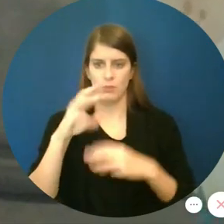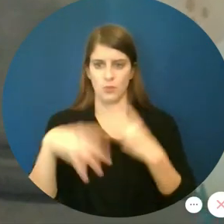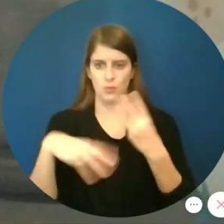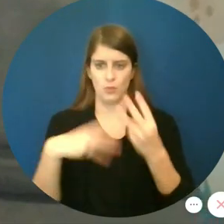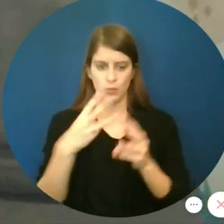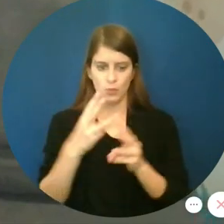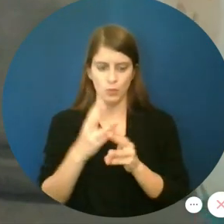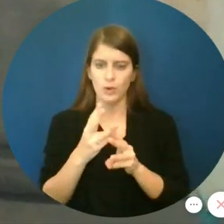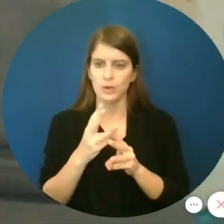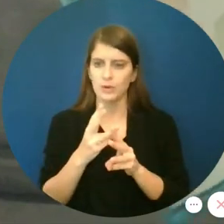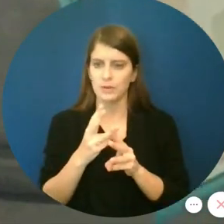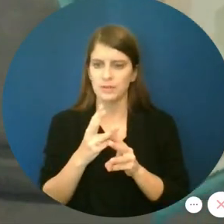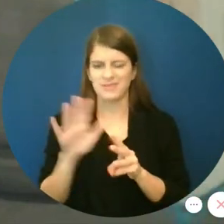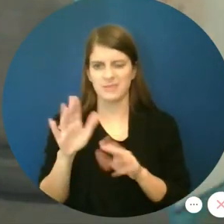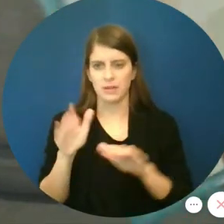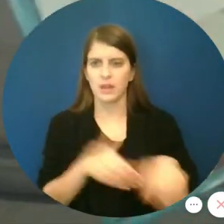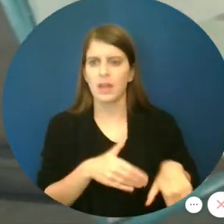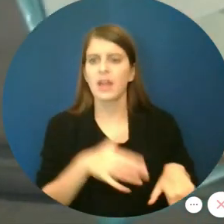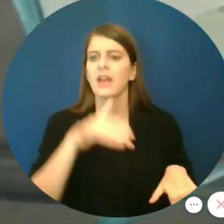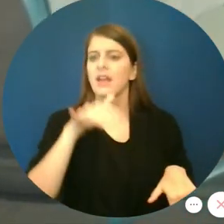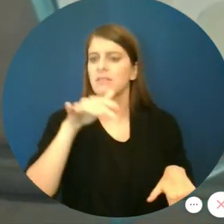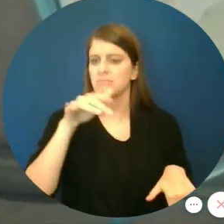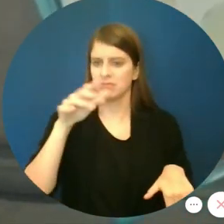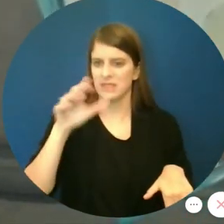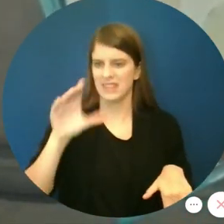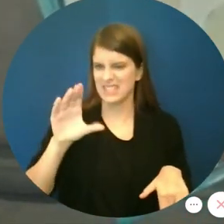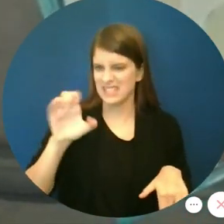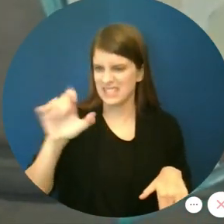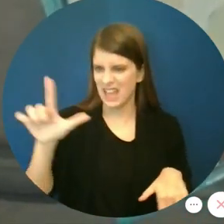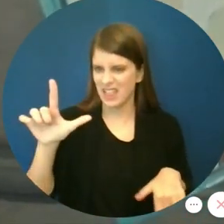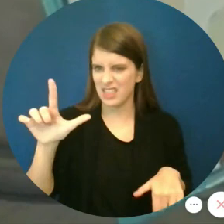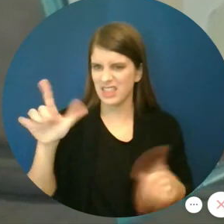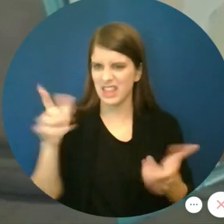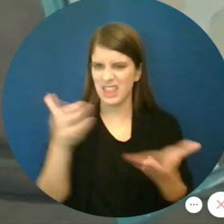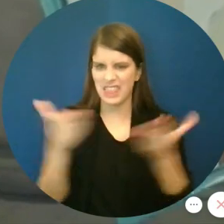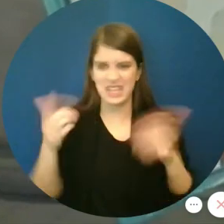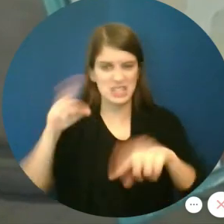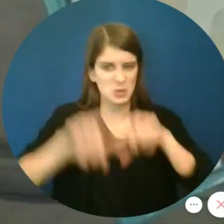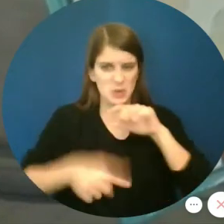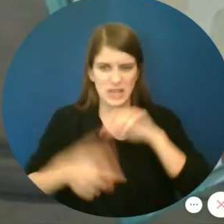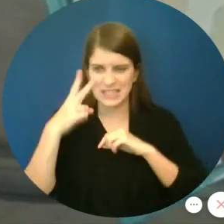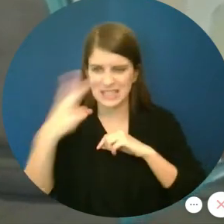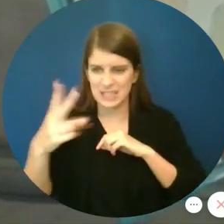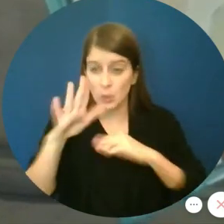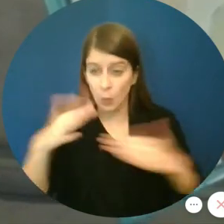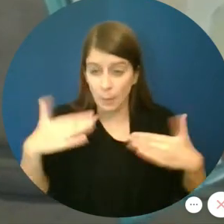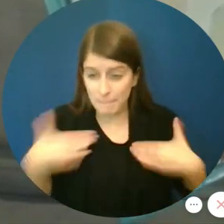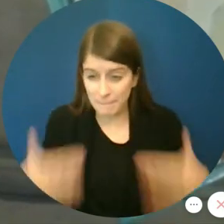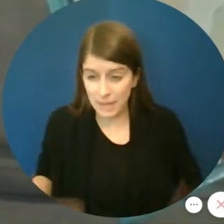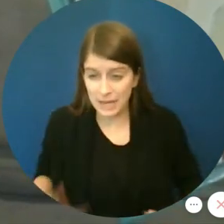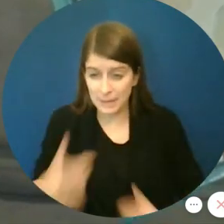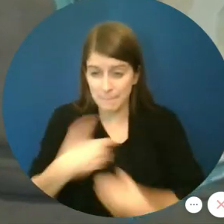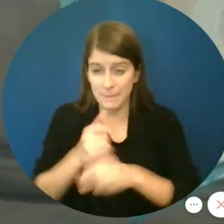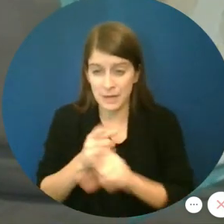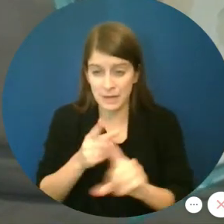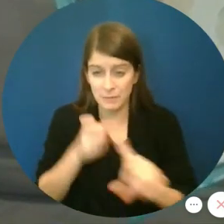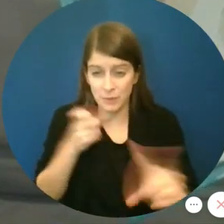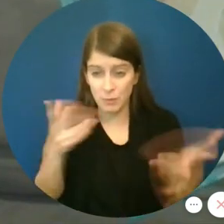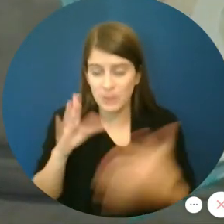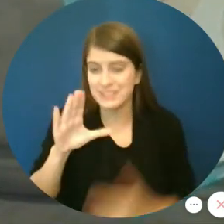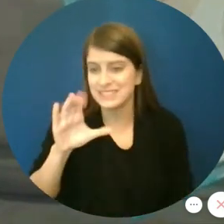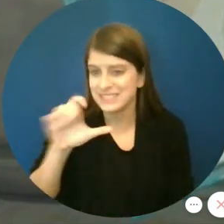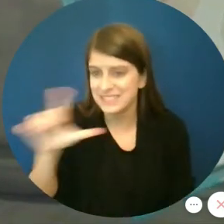of the cell. Scientists knew that the cell is the smallest building block of life, but many had only a